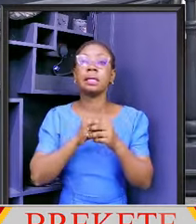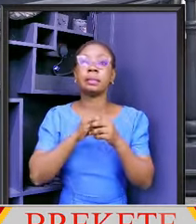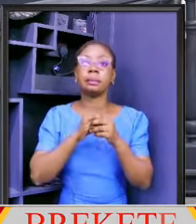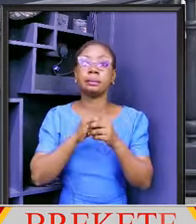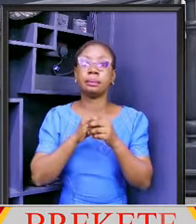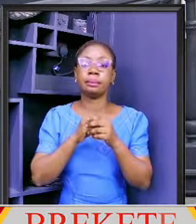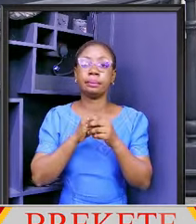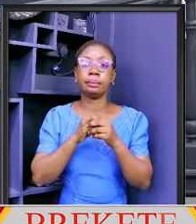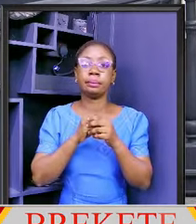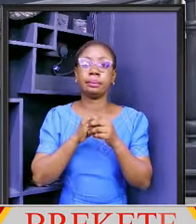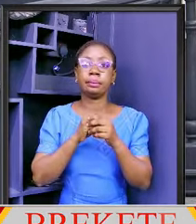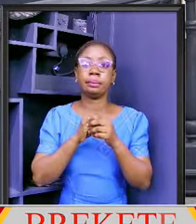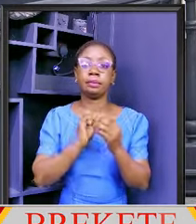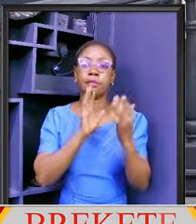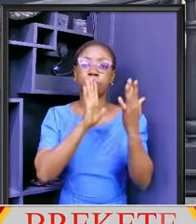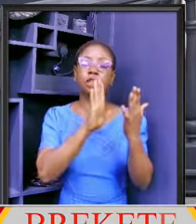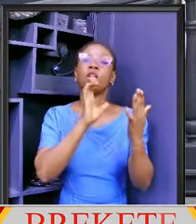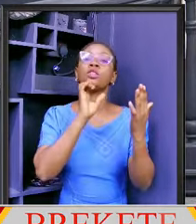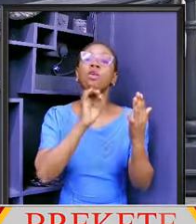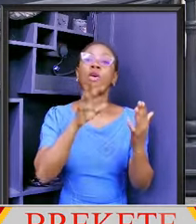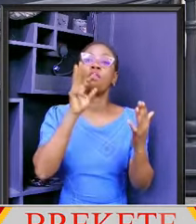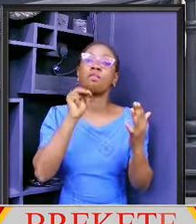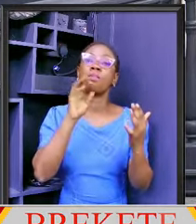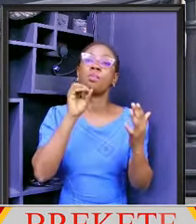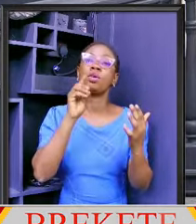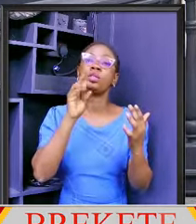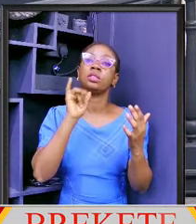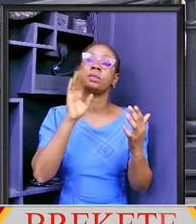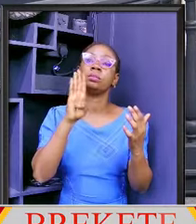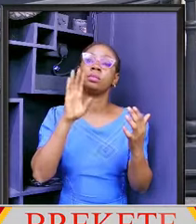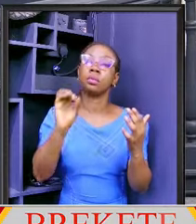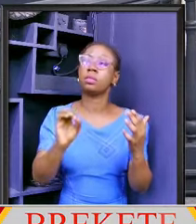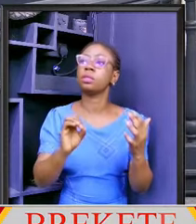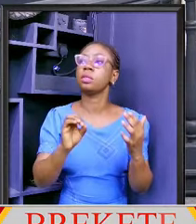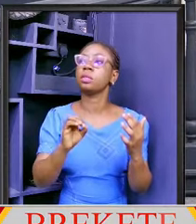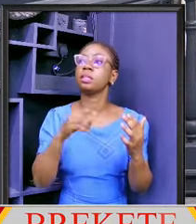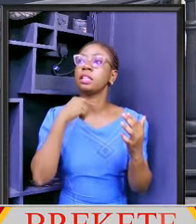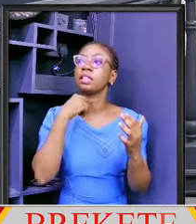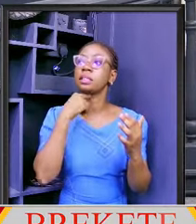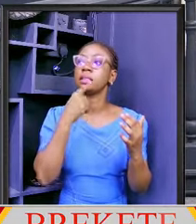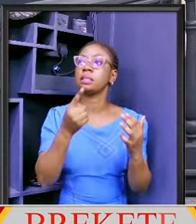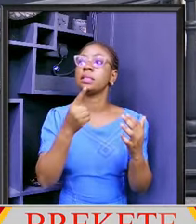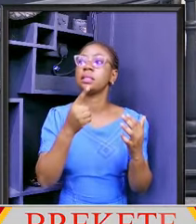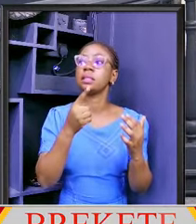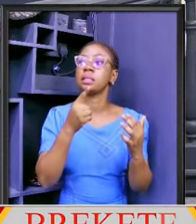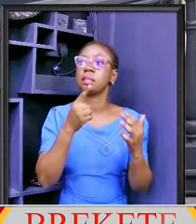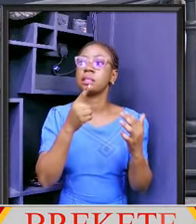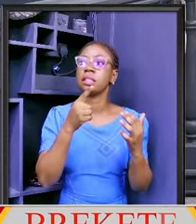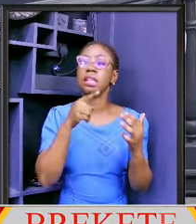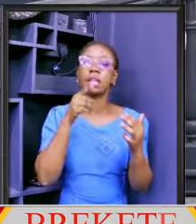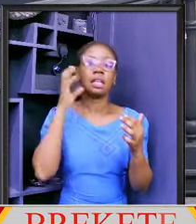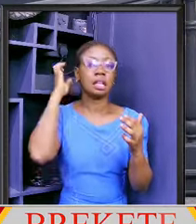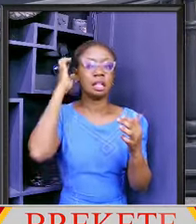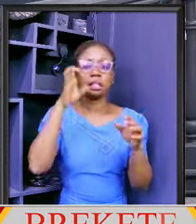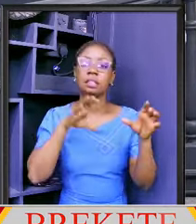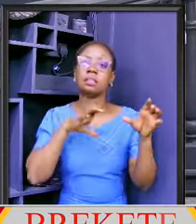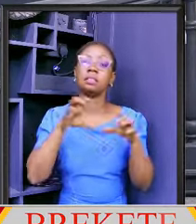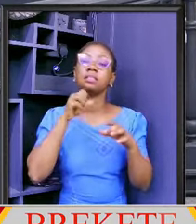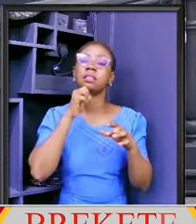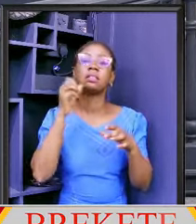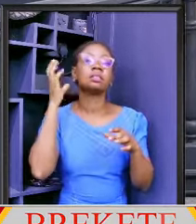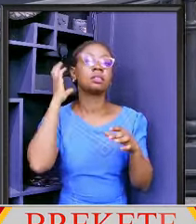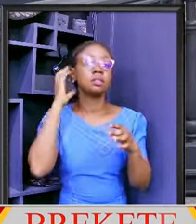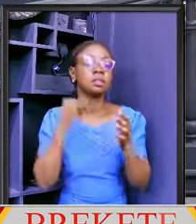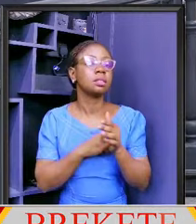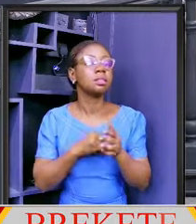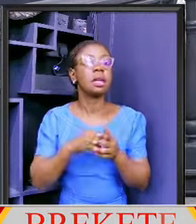of Modibo, the director. Yes, but the man finally said he doesn't hear it. He didn't hear it? He doesn't hear it. I reported